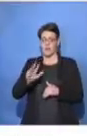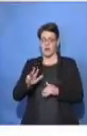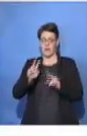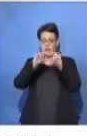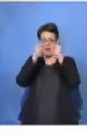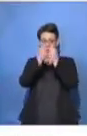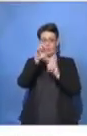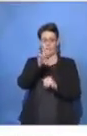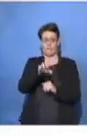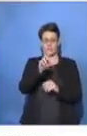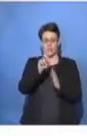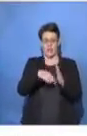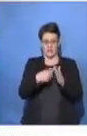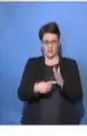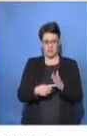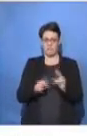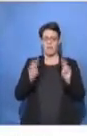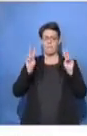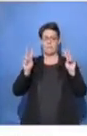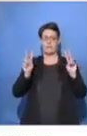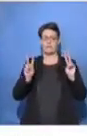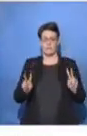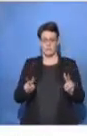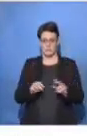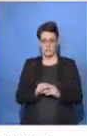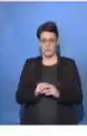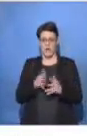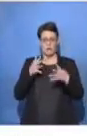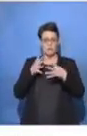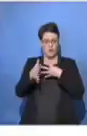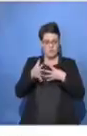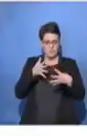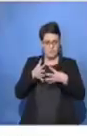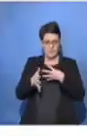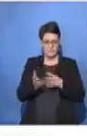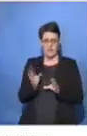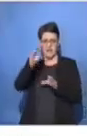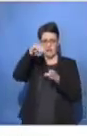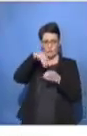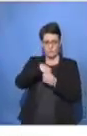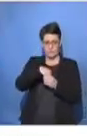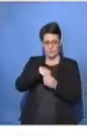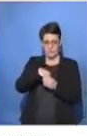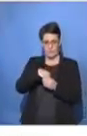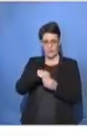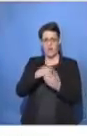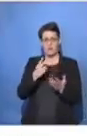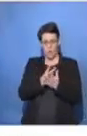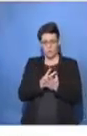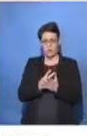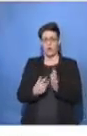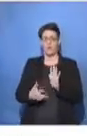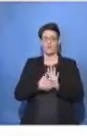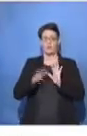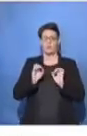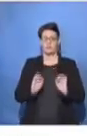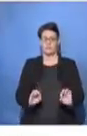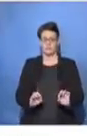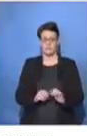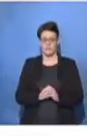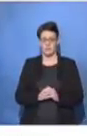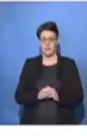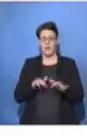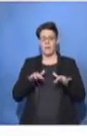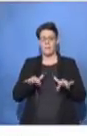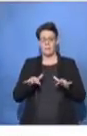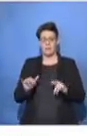provincial elections were peaceful, transparent, inclusive, and credible. The people